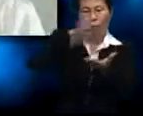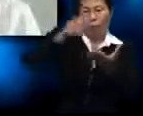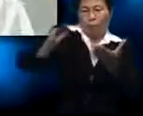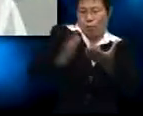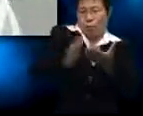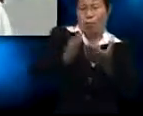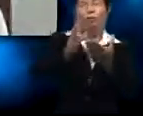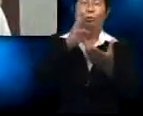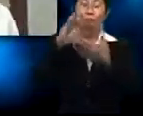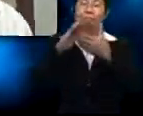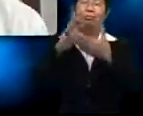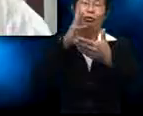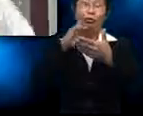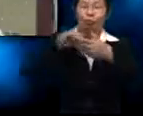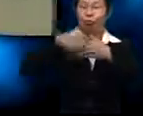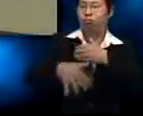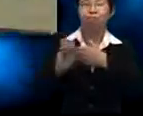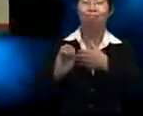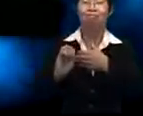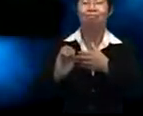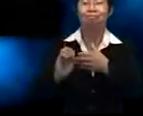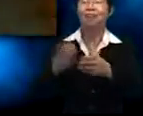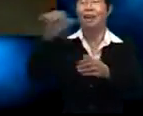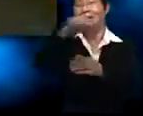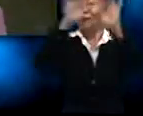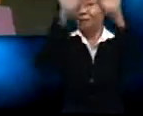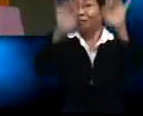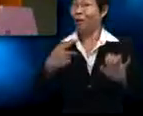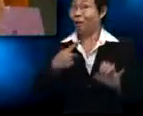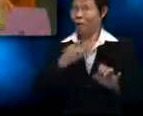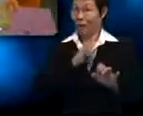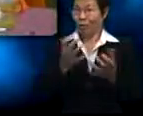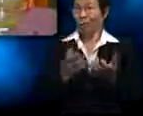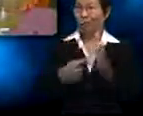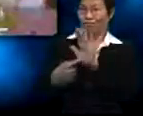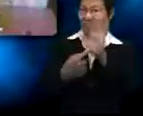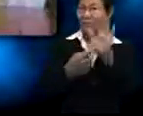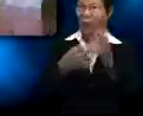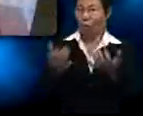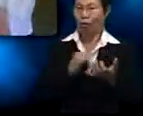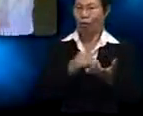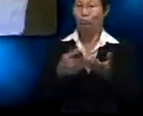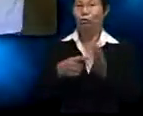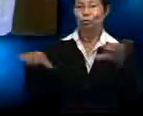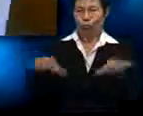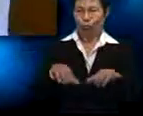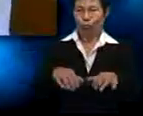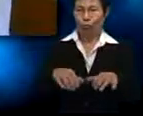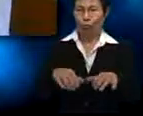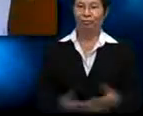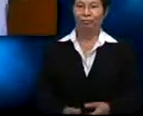vessel. And another experiment I would like you to do is